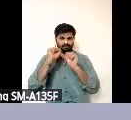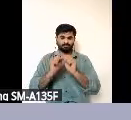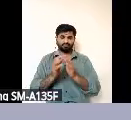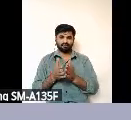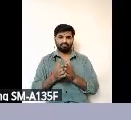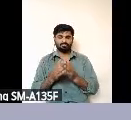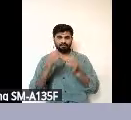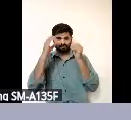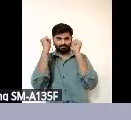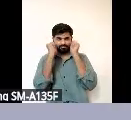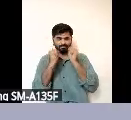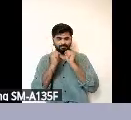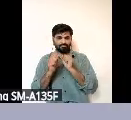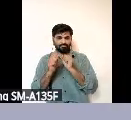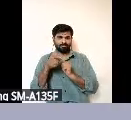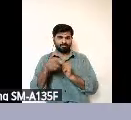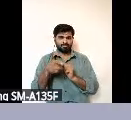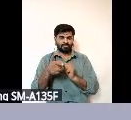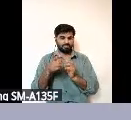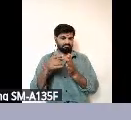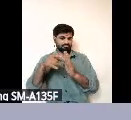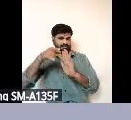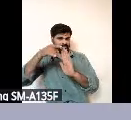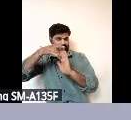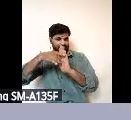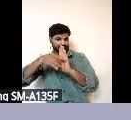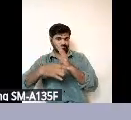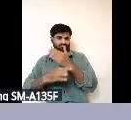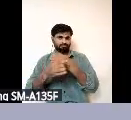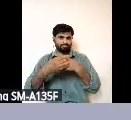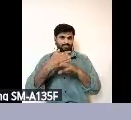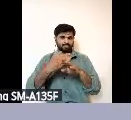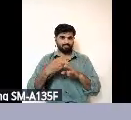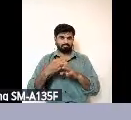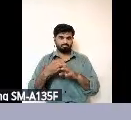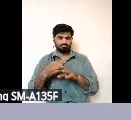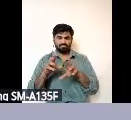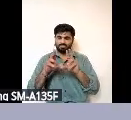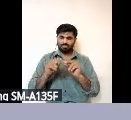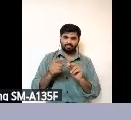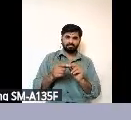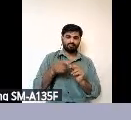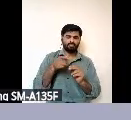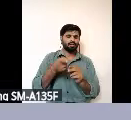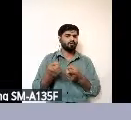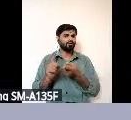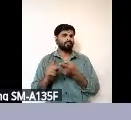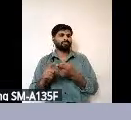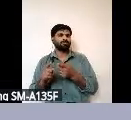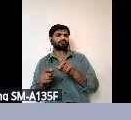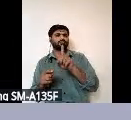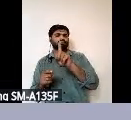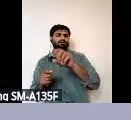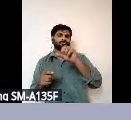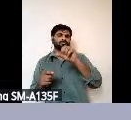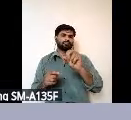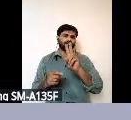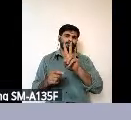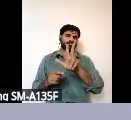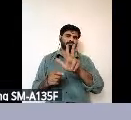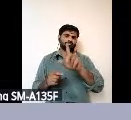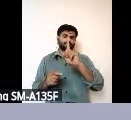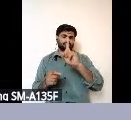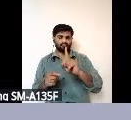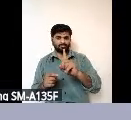not to collect disability data in the census. But in 1981, they decided to collect disability, but